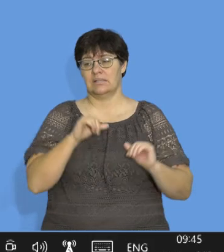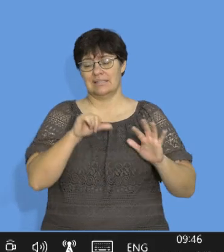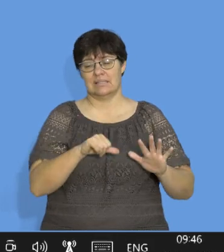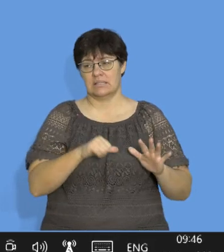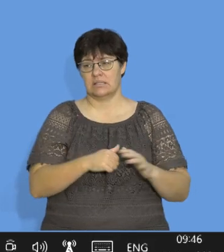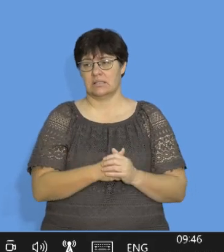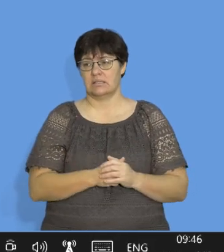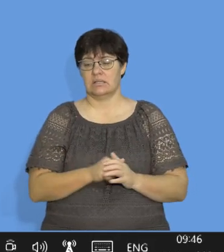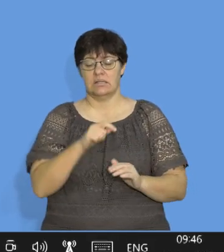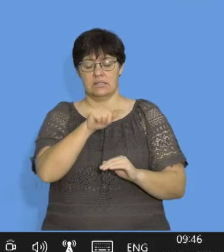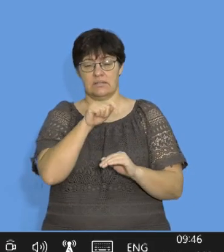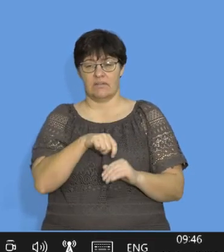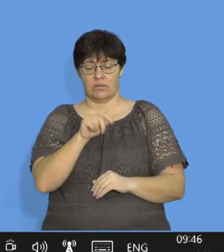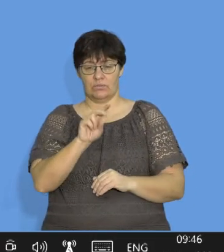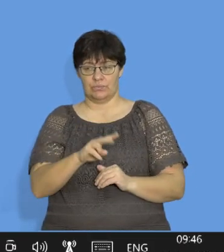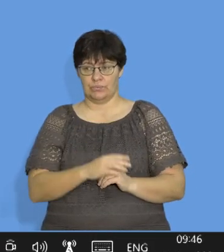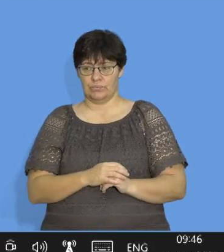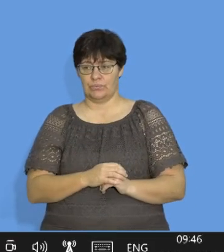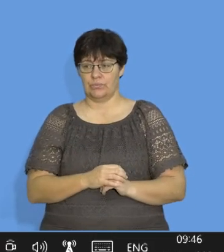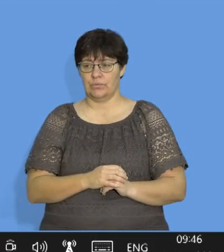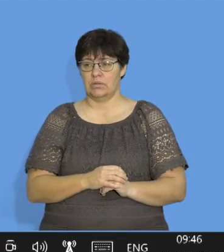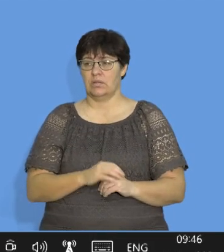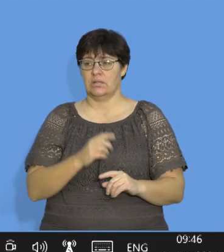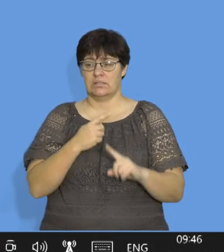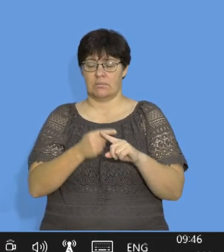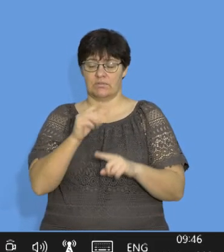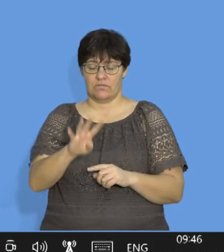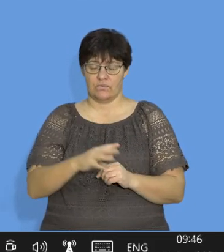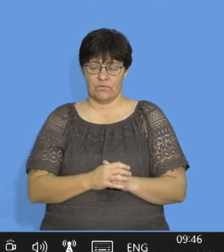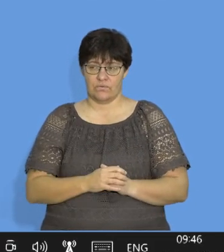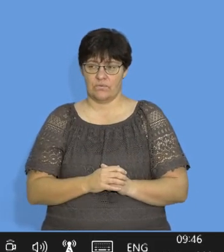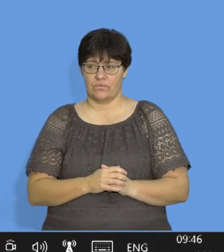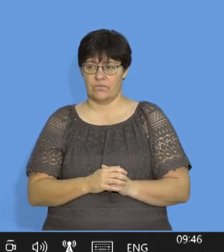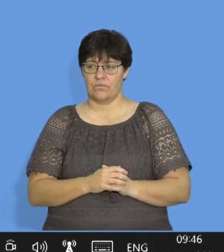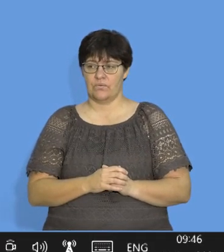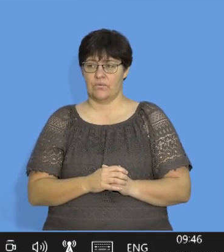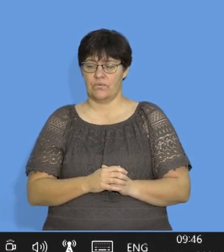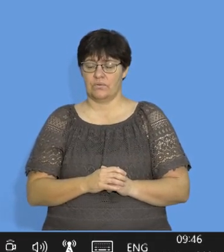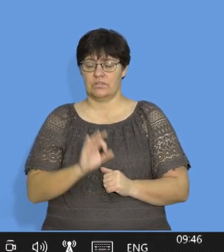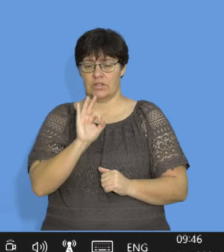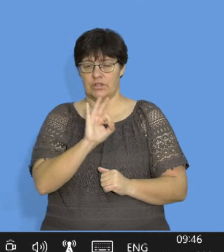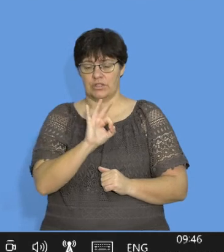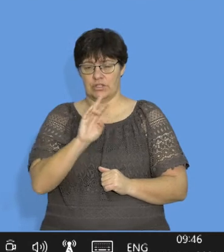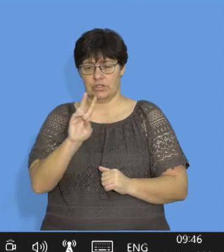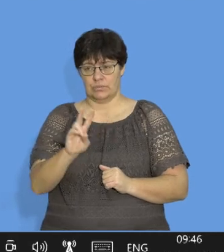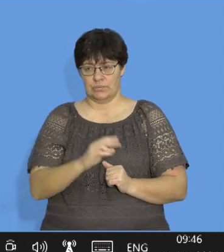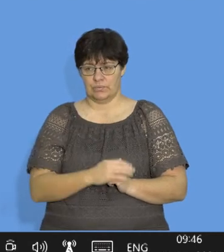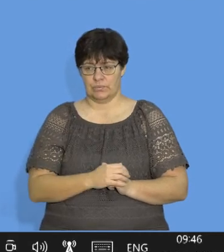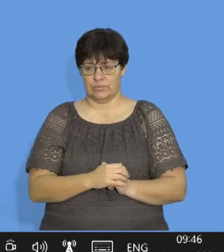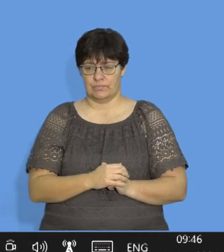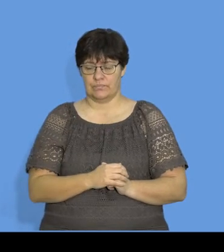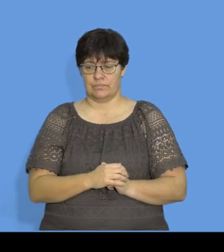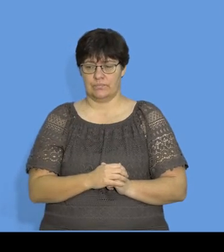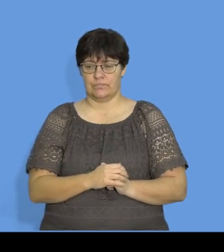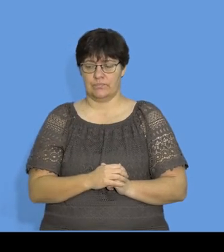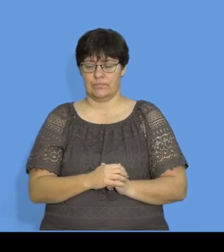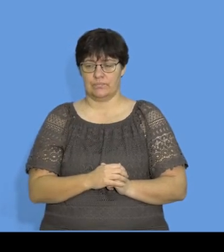is 16 divided by 2 times by 4, and we get